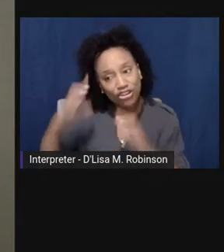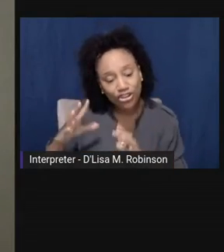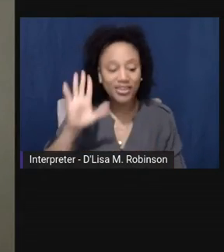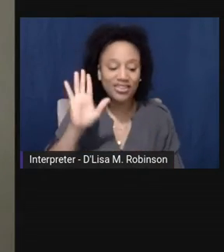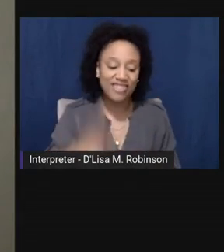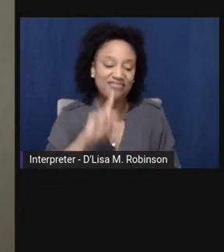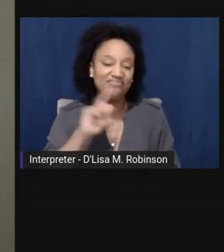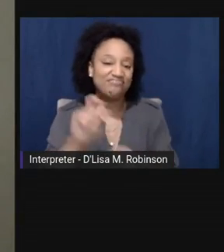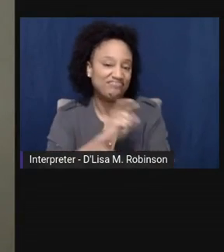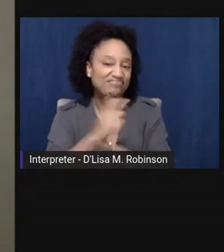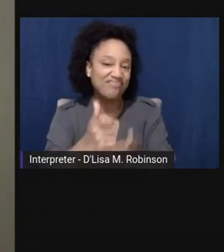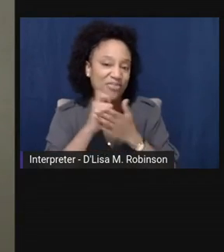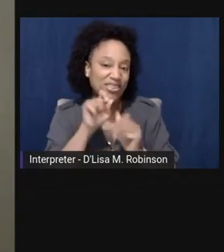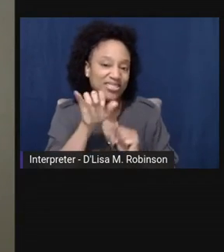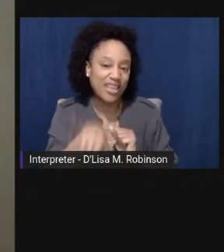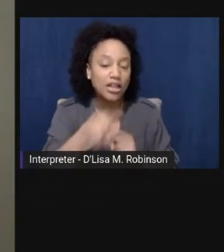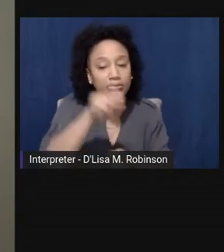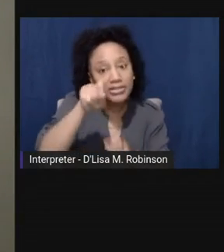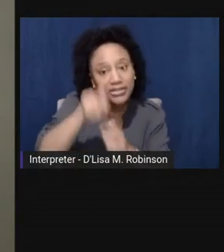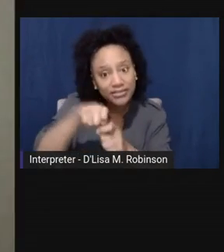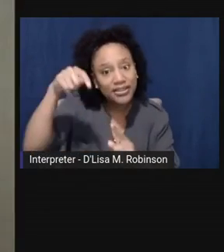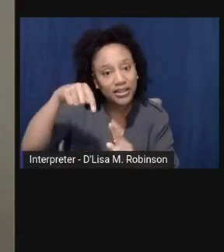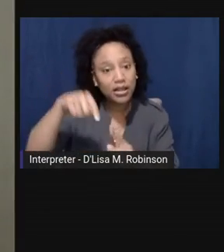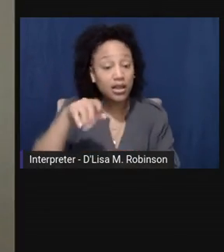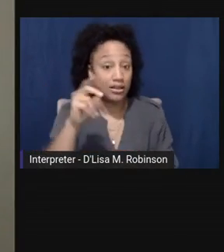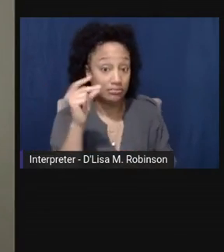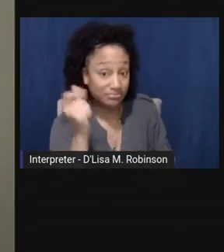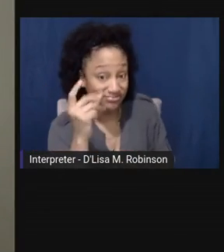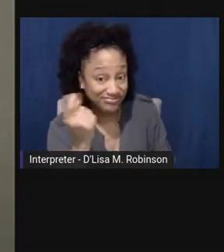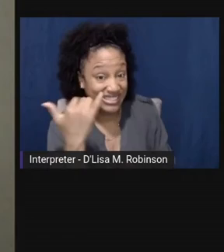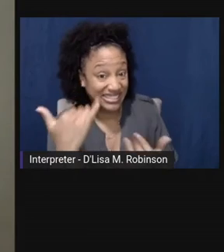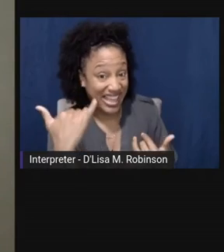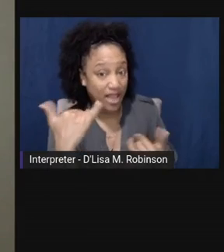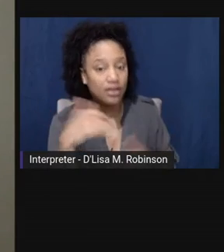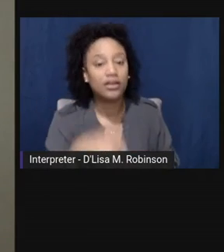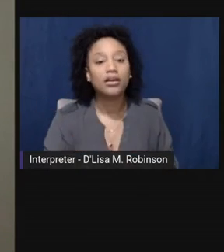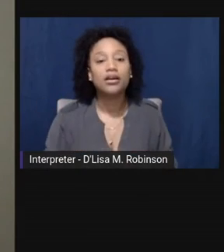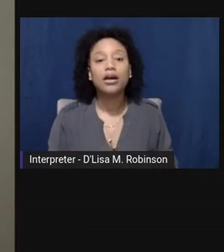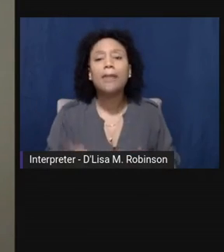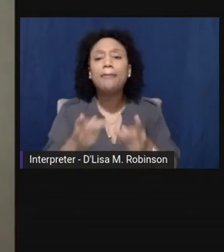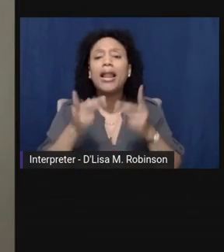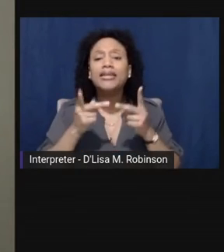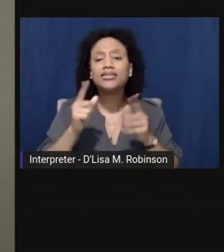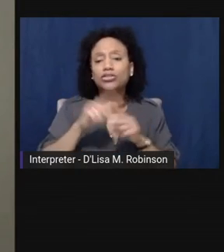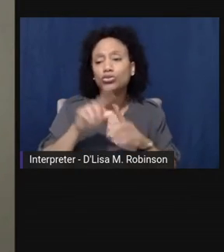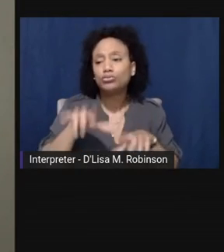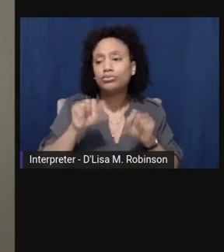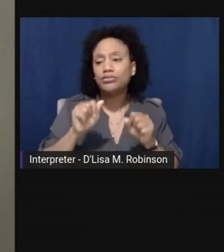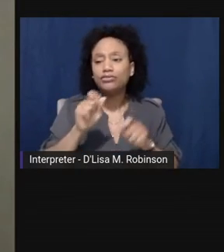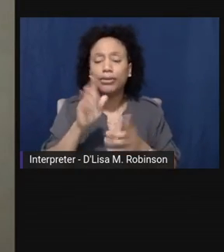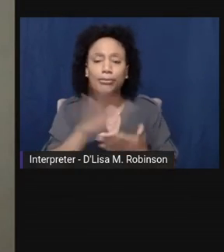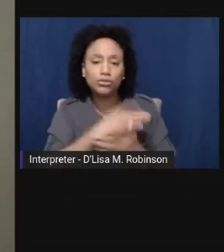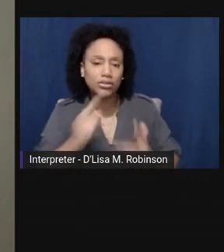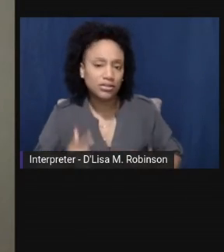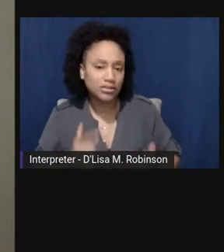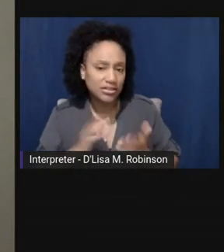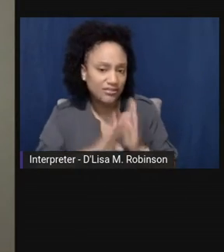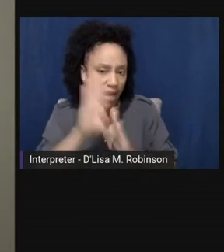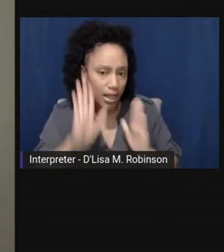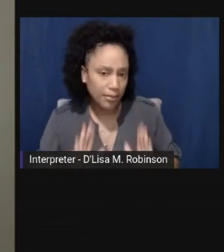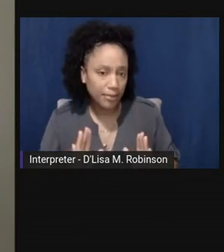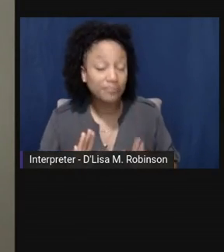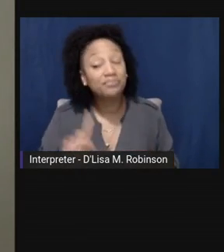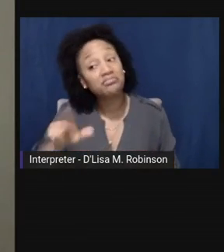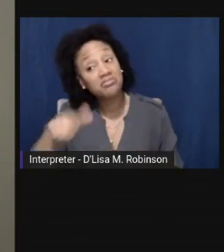really need help. Specifically, and ASAP, residencies for music development. I've managed to develop other